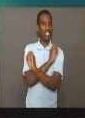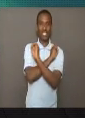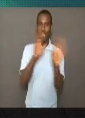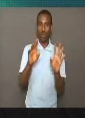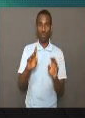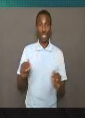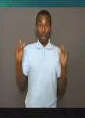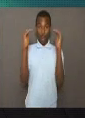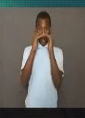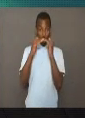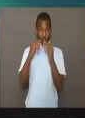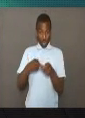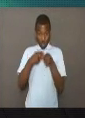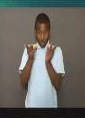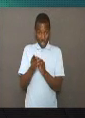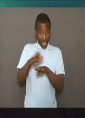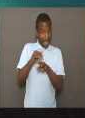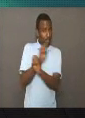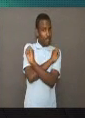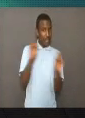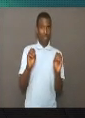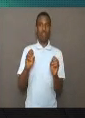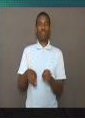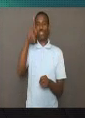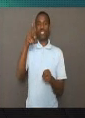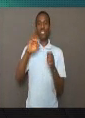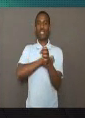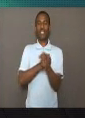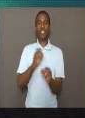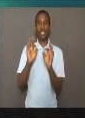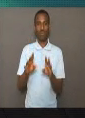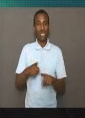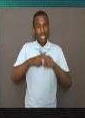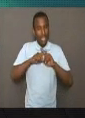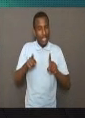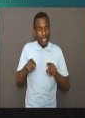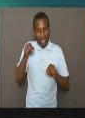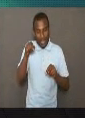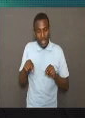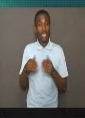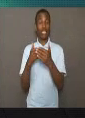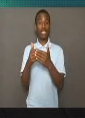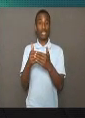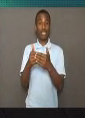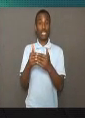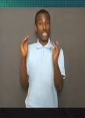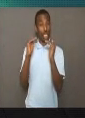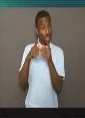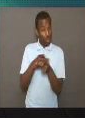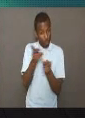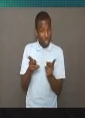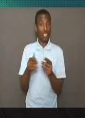However, it is moving at maximum velocity, and